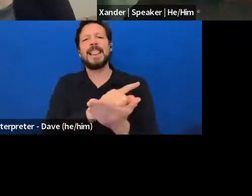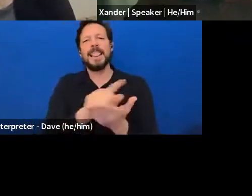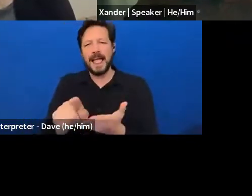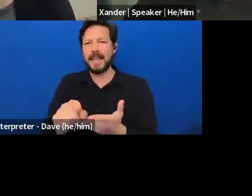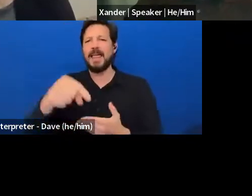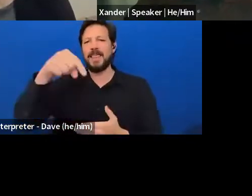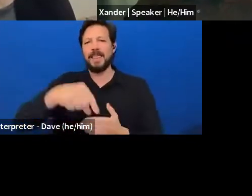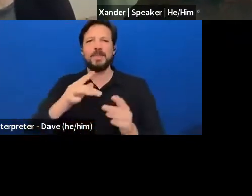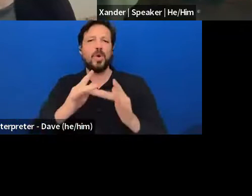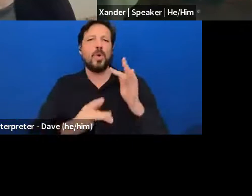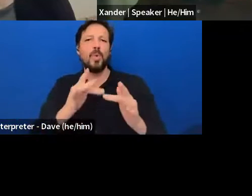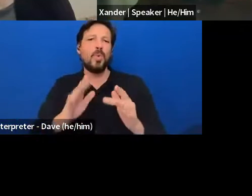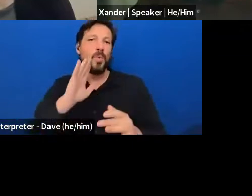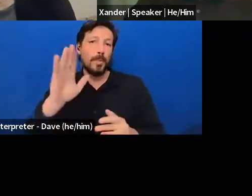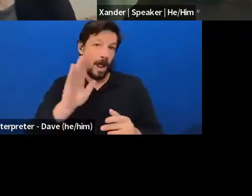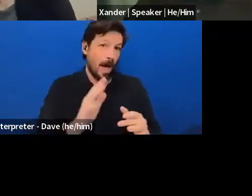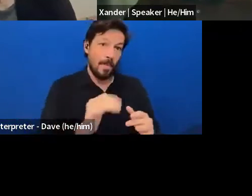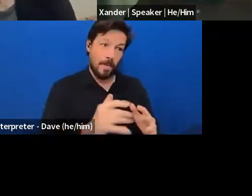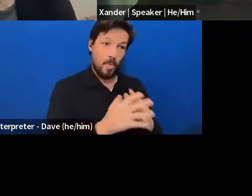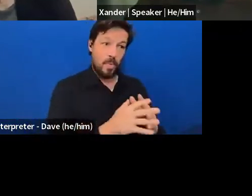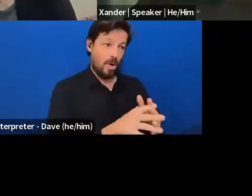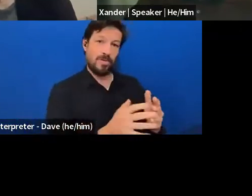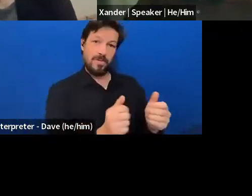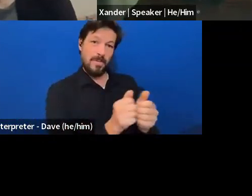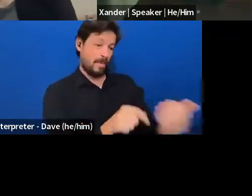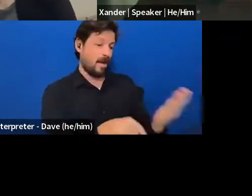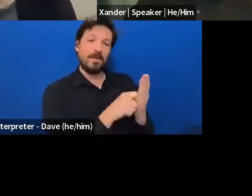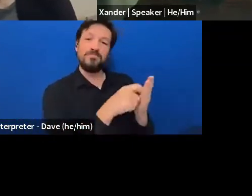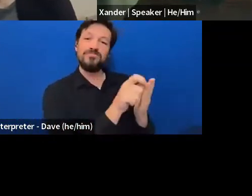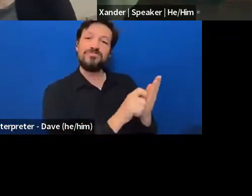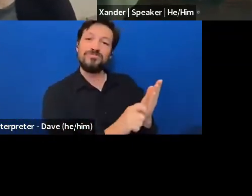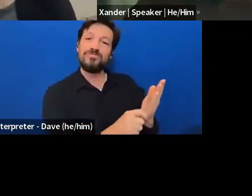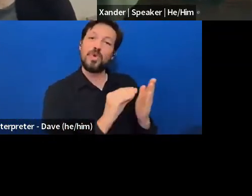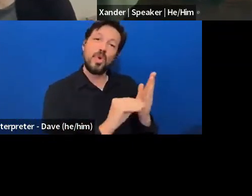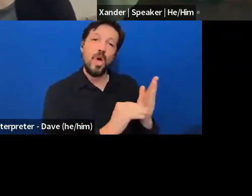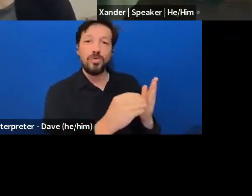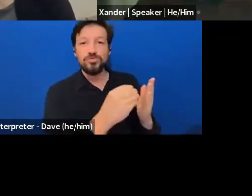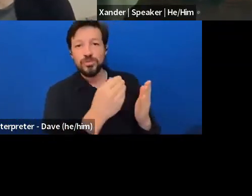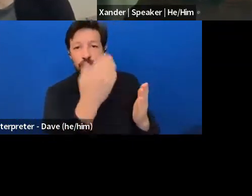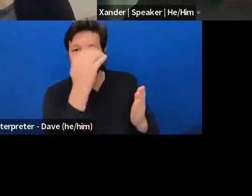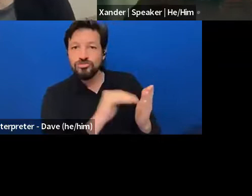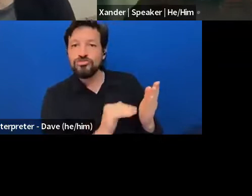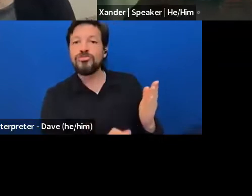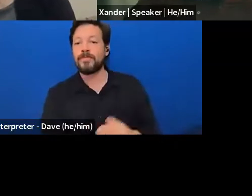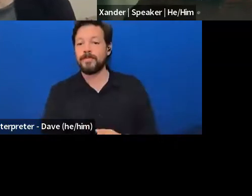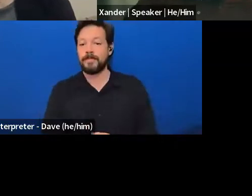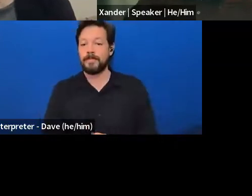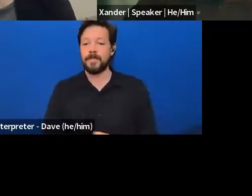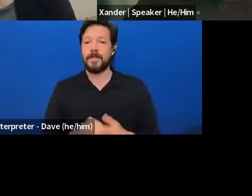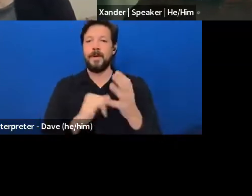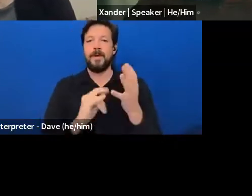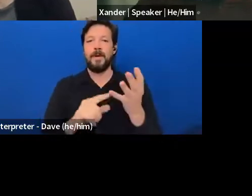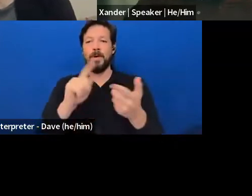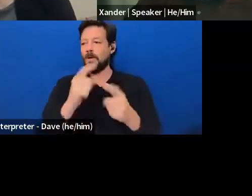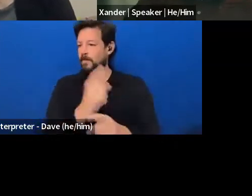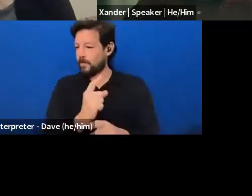find this helpful for notes as we share our stories and tips. Thanks, Xander. On the next slide, and